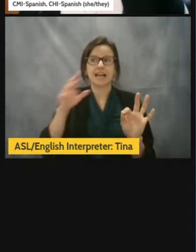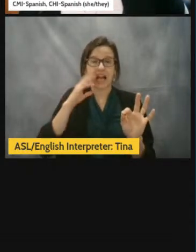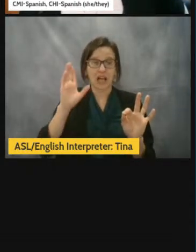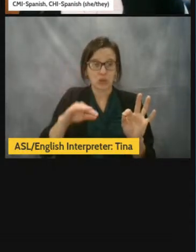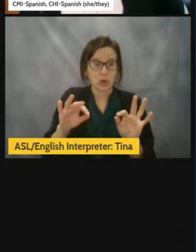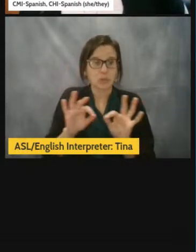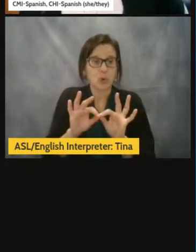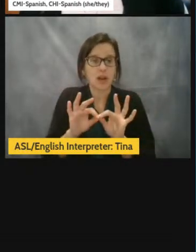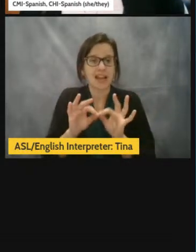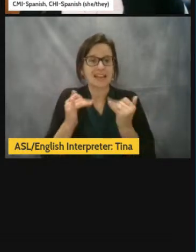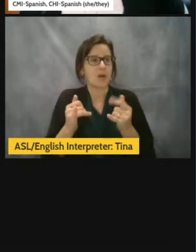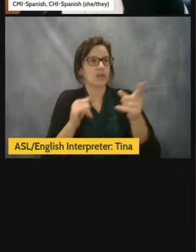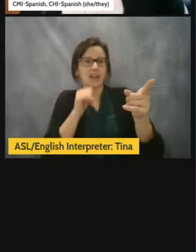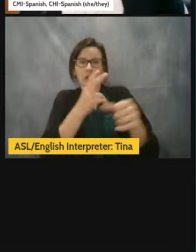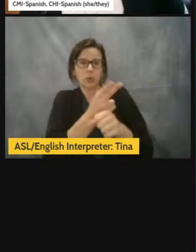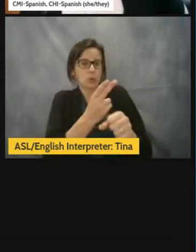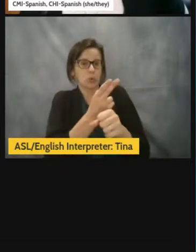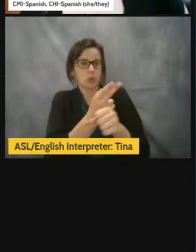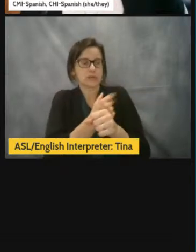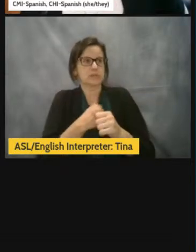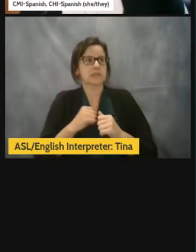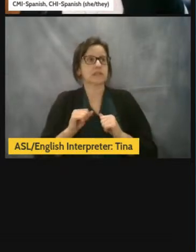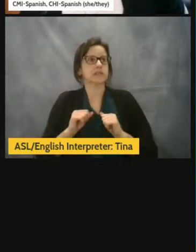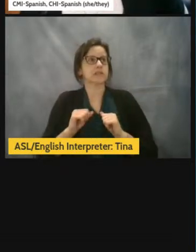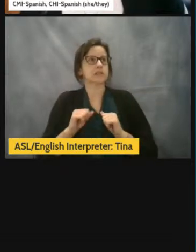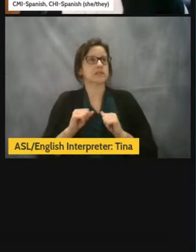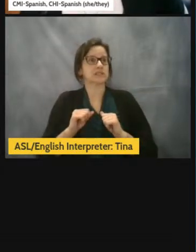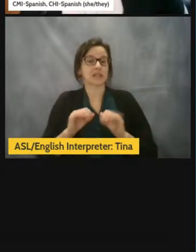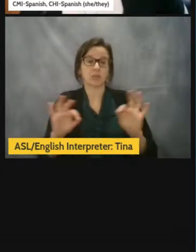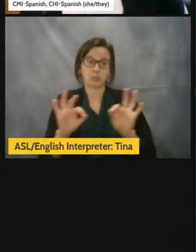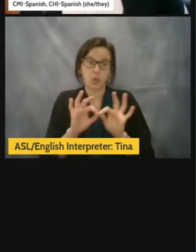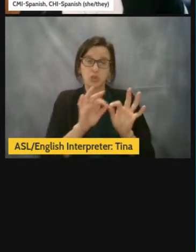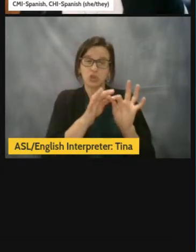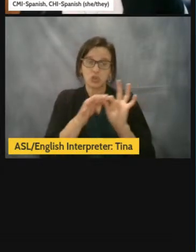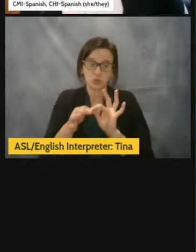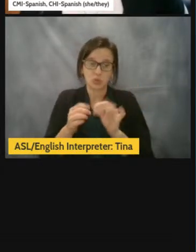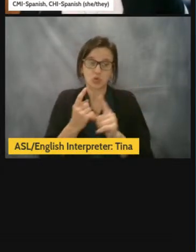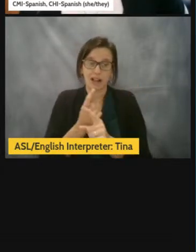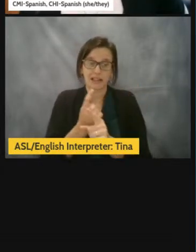now you know how important it is for you to interpret those pronouns correctly, okay?